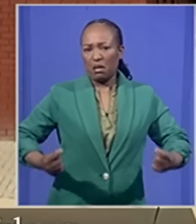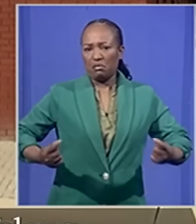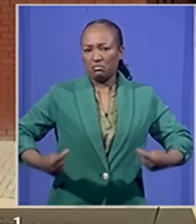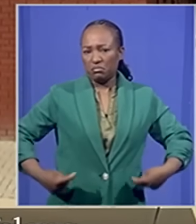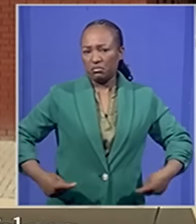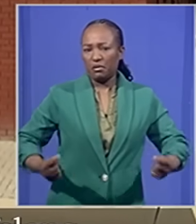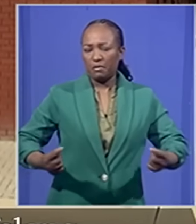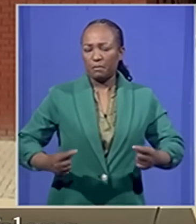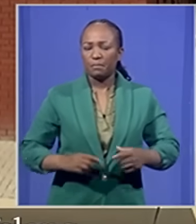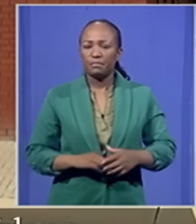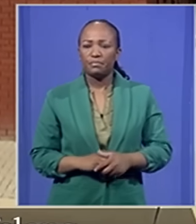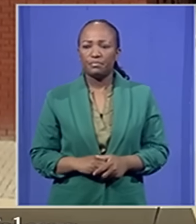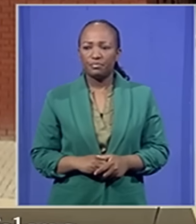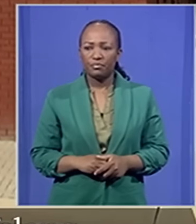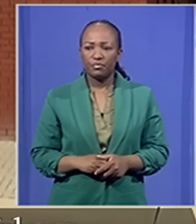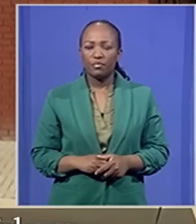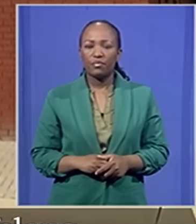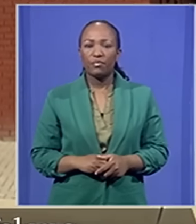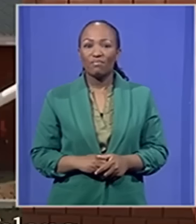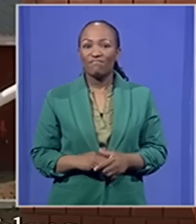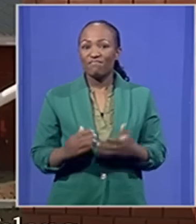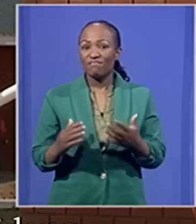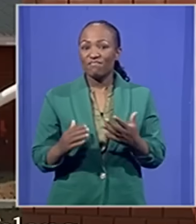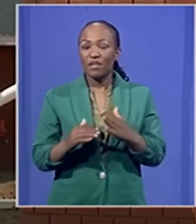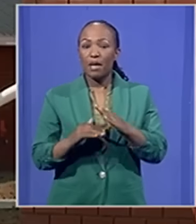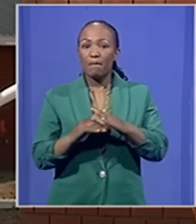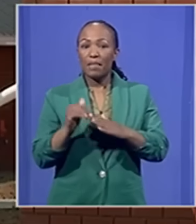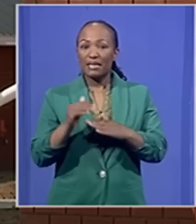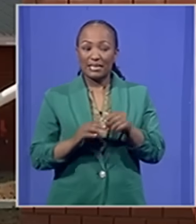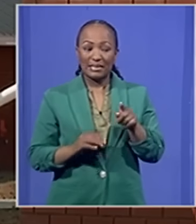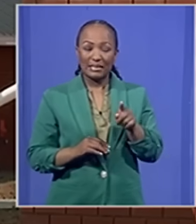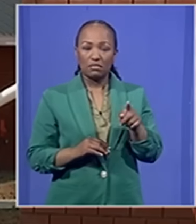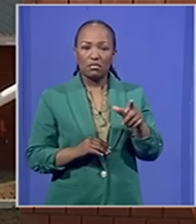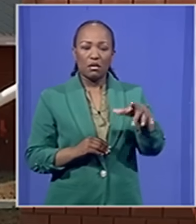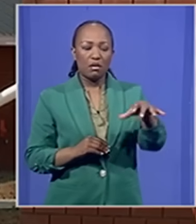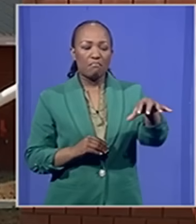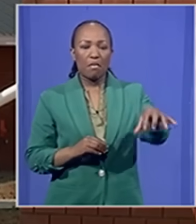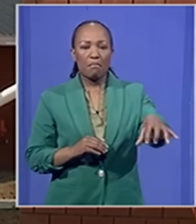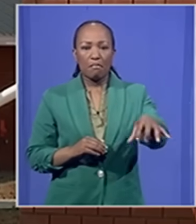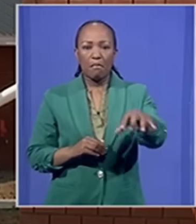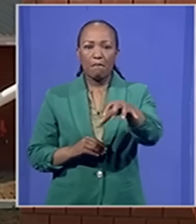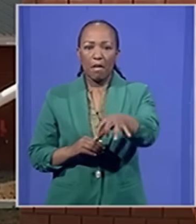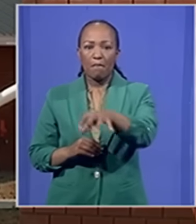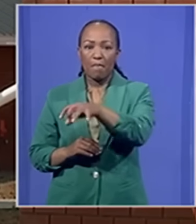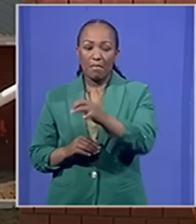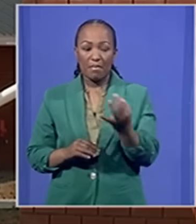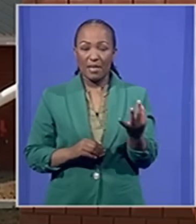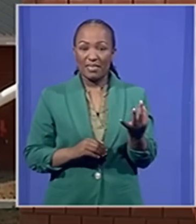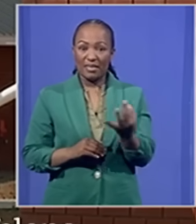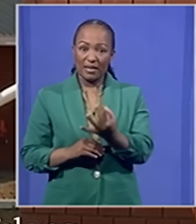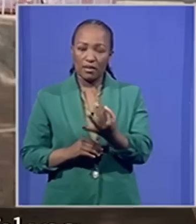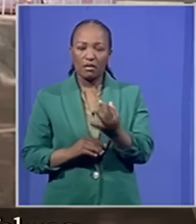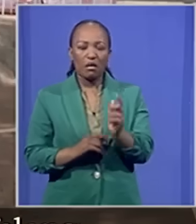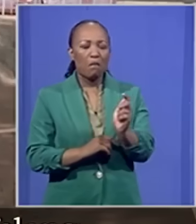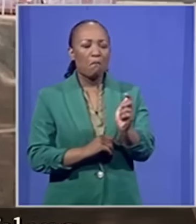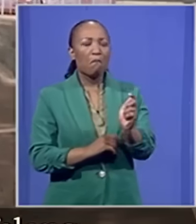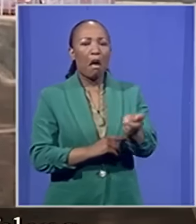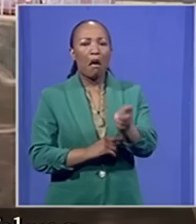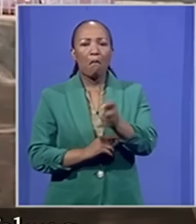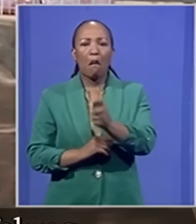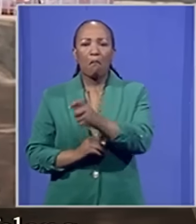Ditlamo tsa go aga di le 3 di duetswe tsotlhe mme le fa go ntse jalo projeke eno e santse sa